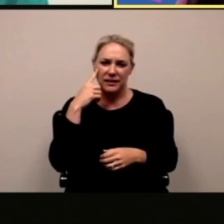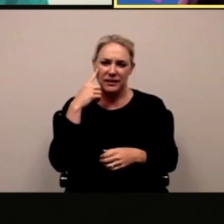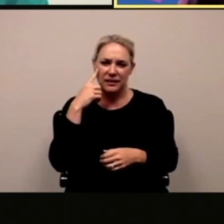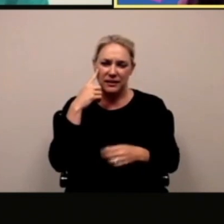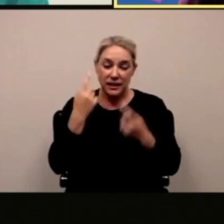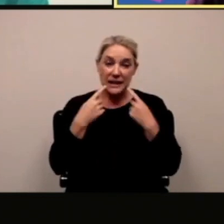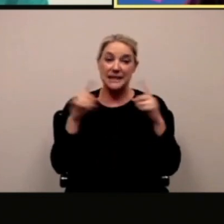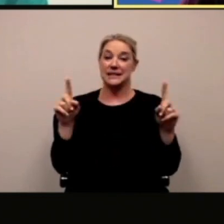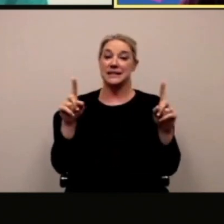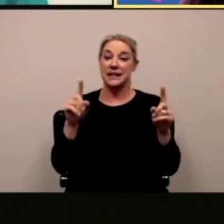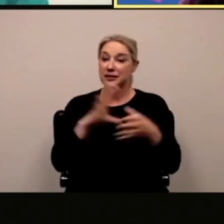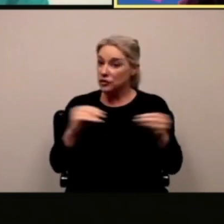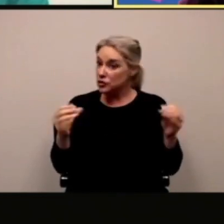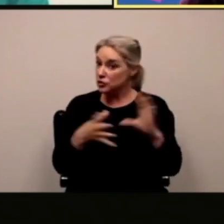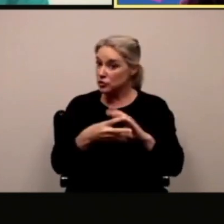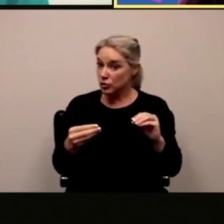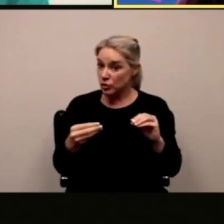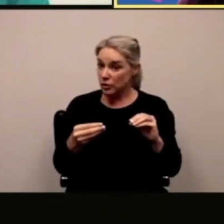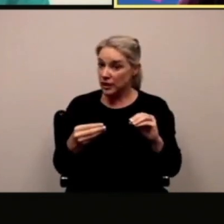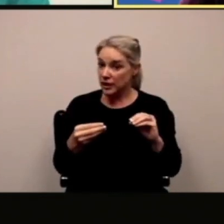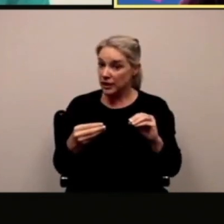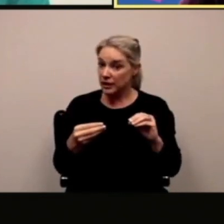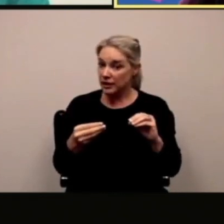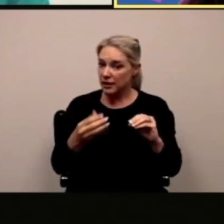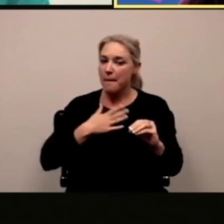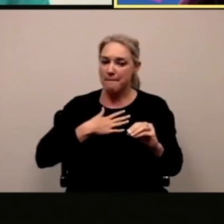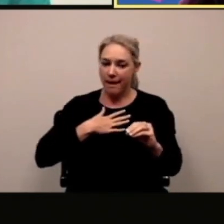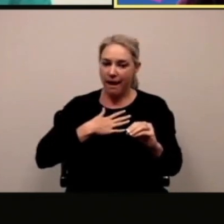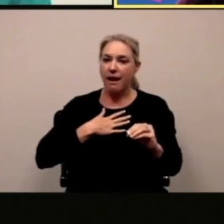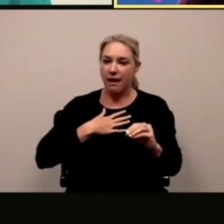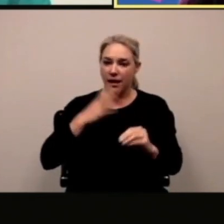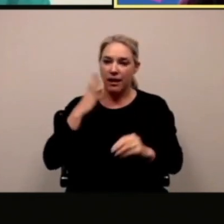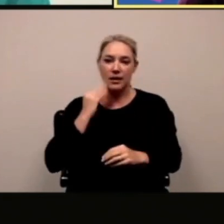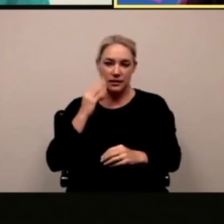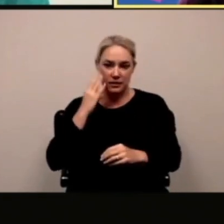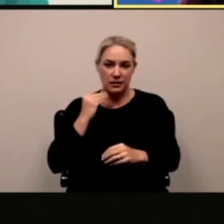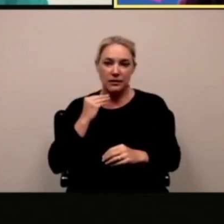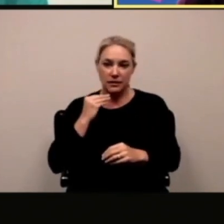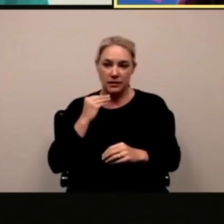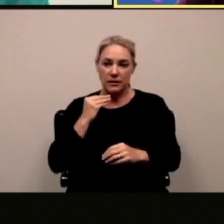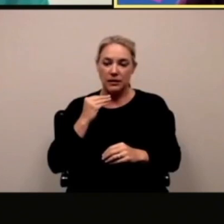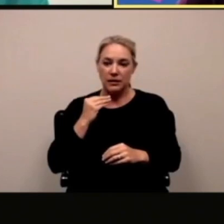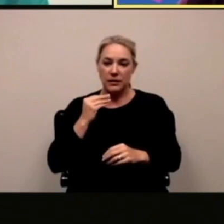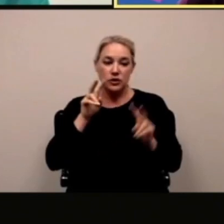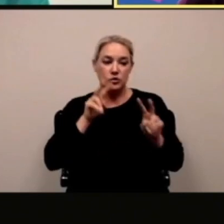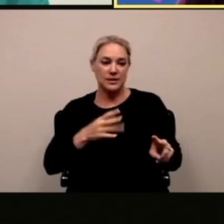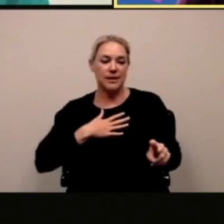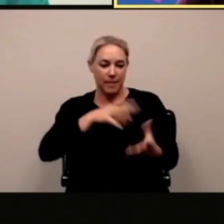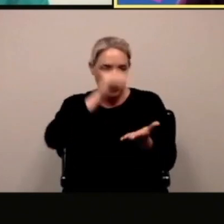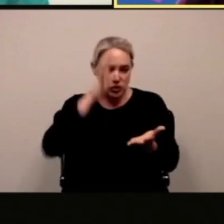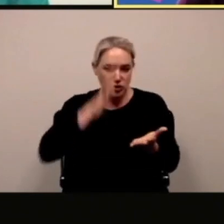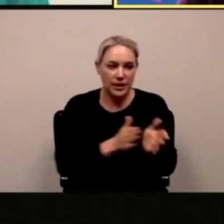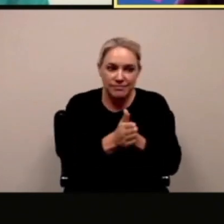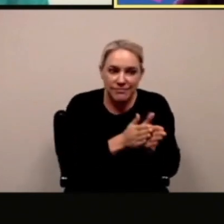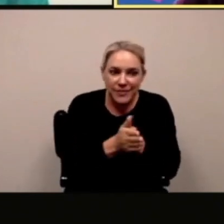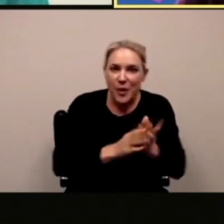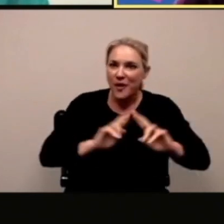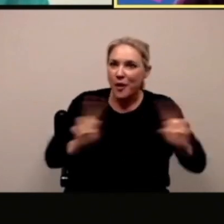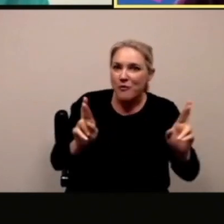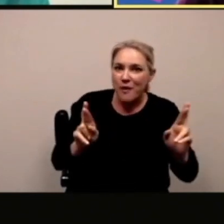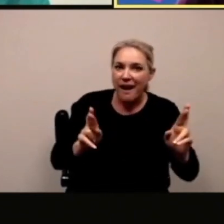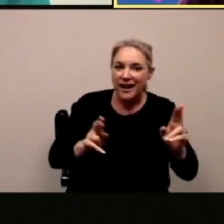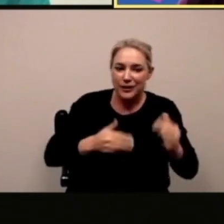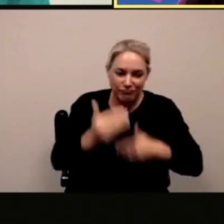successful story in my case is to see my students motivated to continue